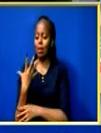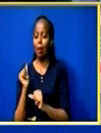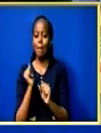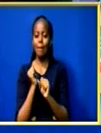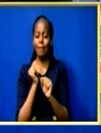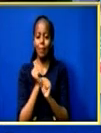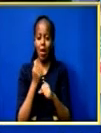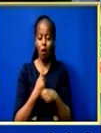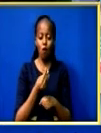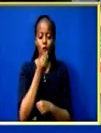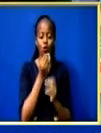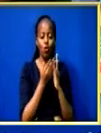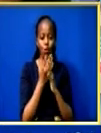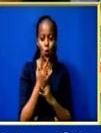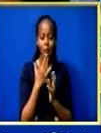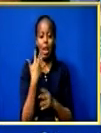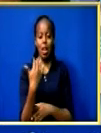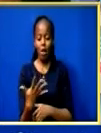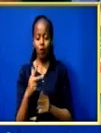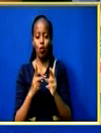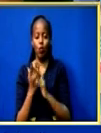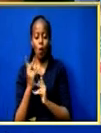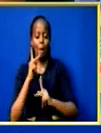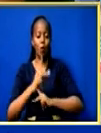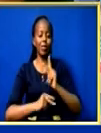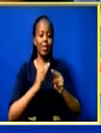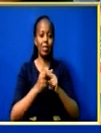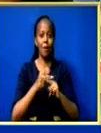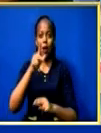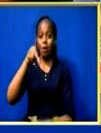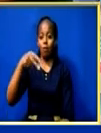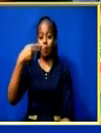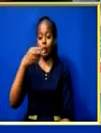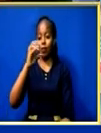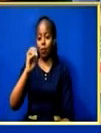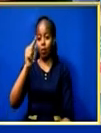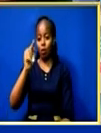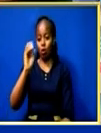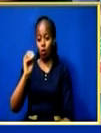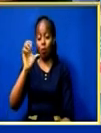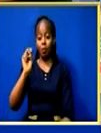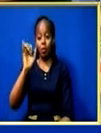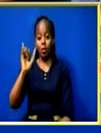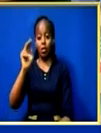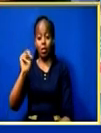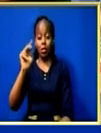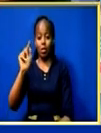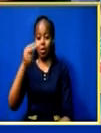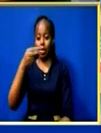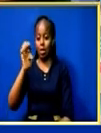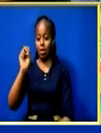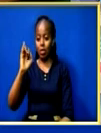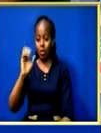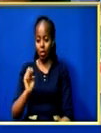using their leaves through a process called photosynthesis. How does this happen? How does it happen, Mwalimu? We've talked of